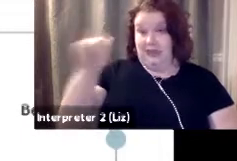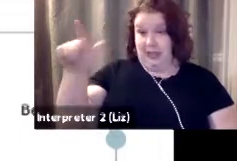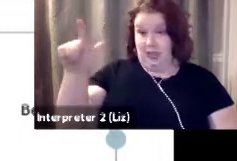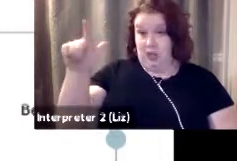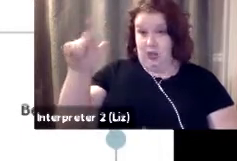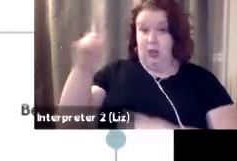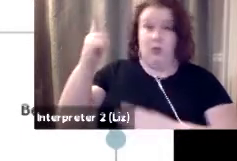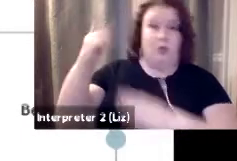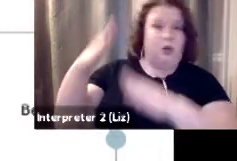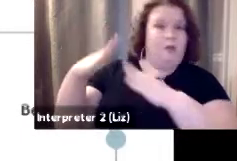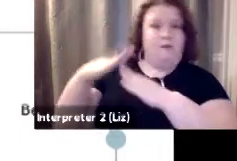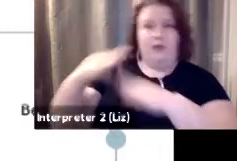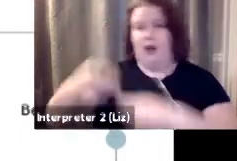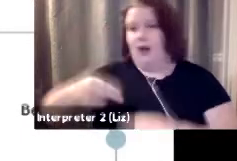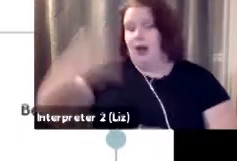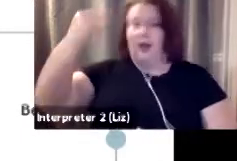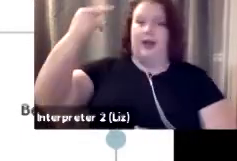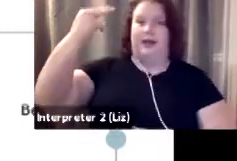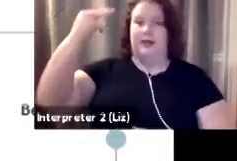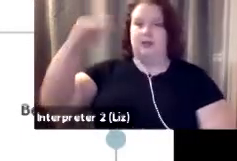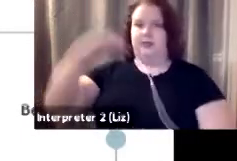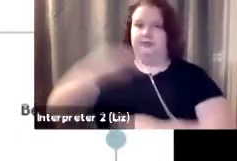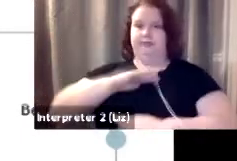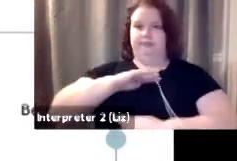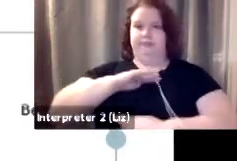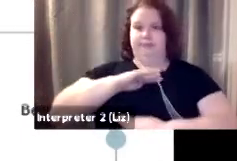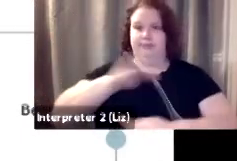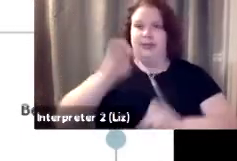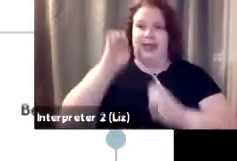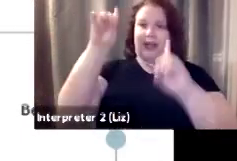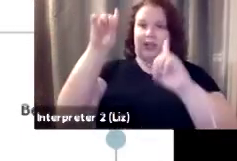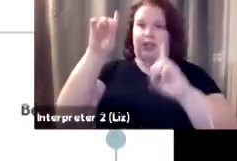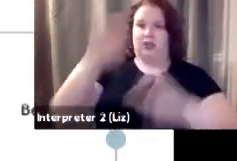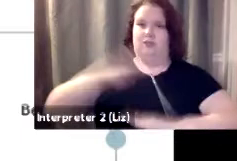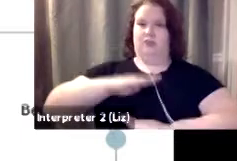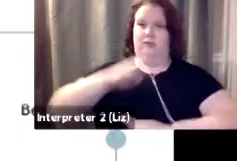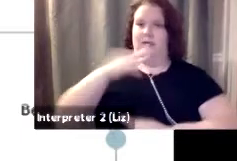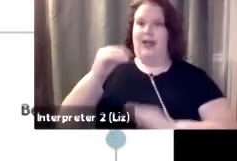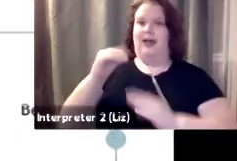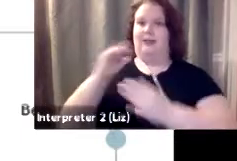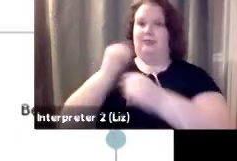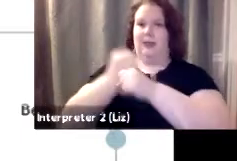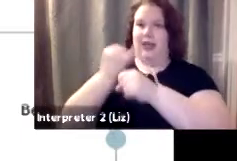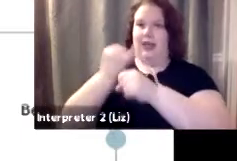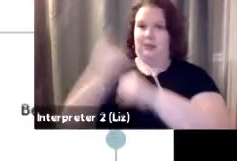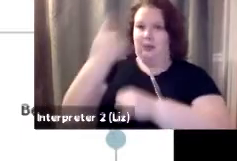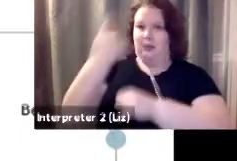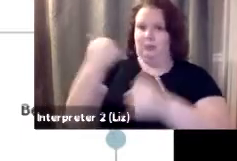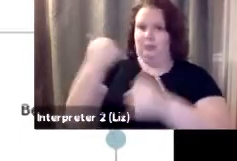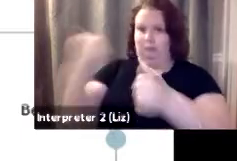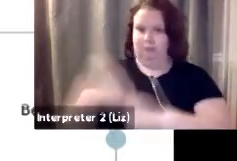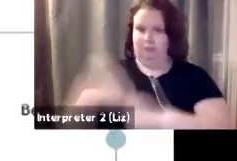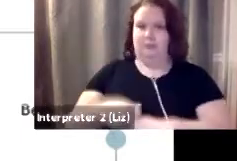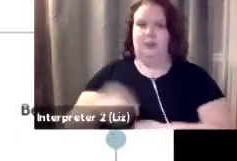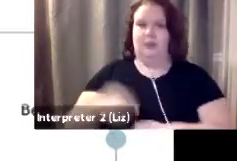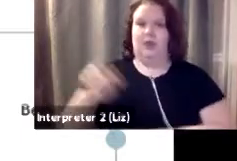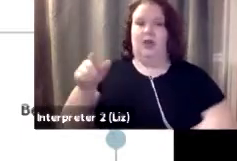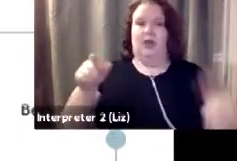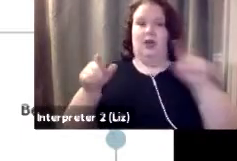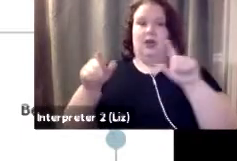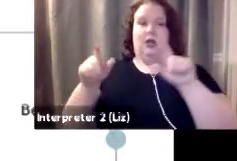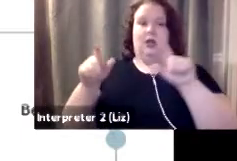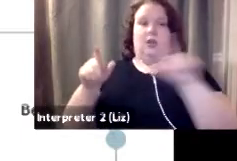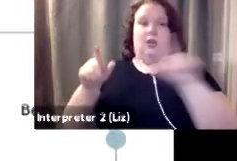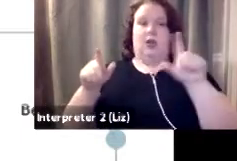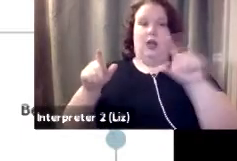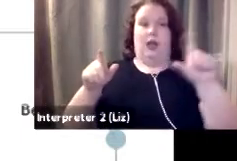educational, highest facility condition assessment. And as go to the bottom left, so campuses like Alta Vista or Crestview have some of the most